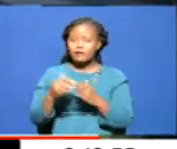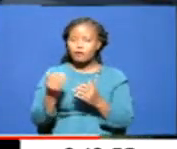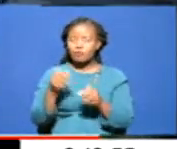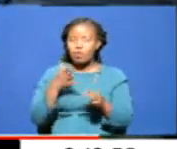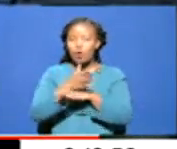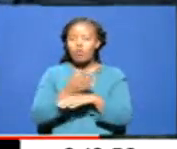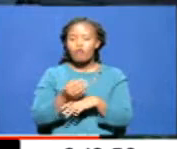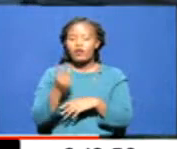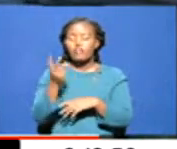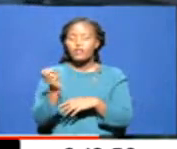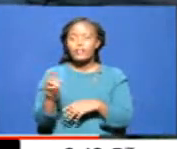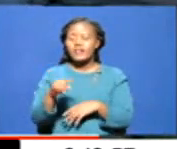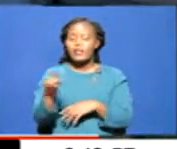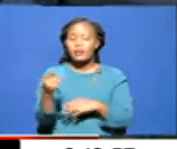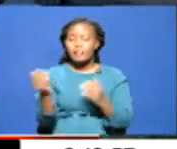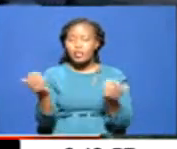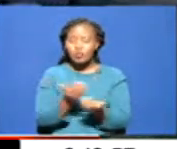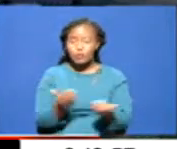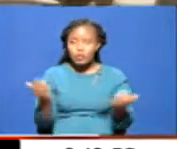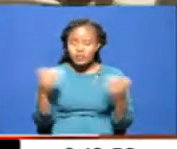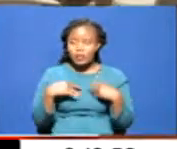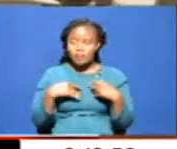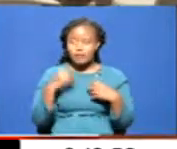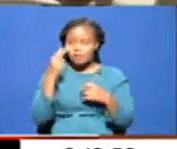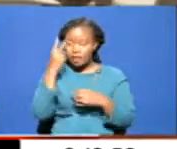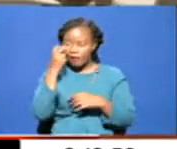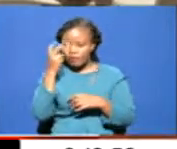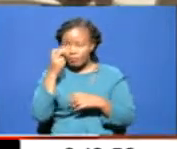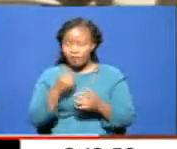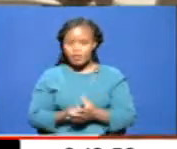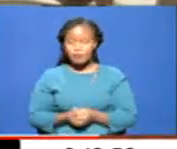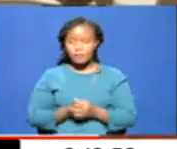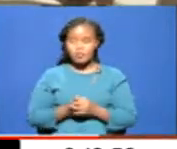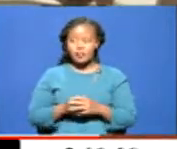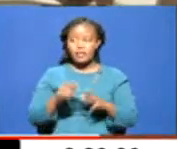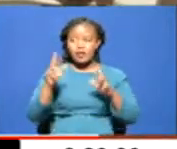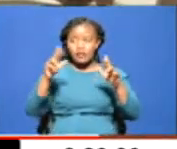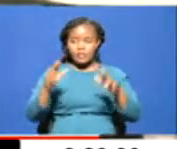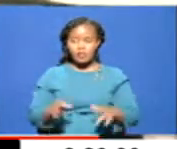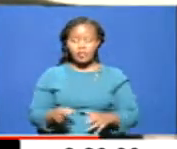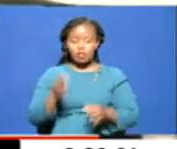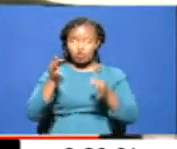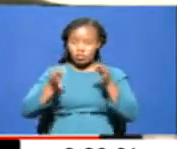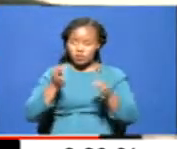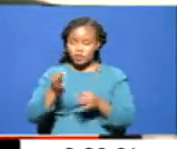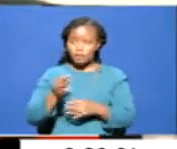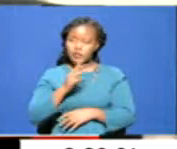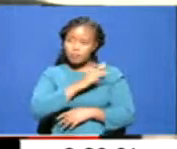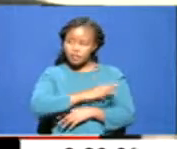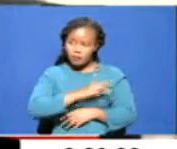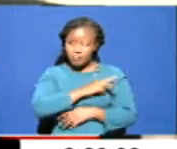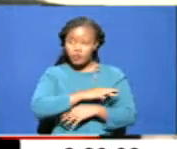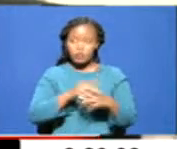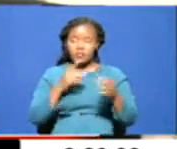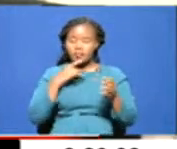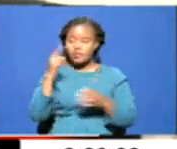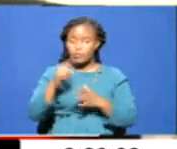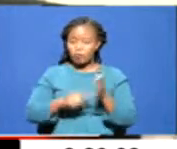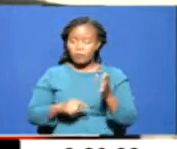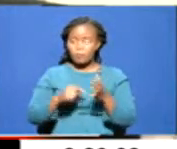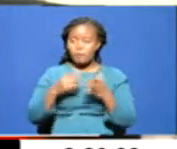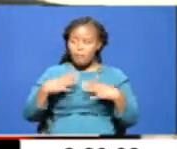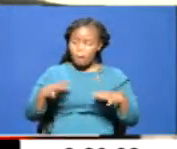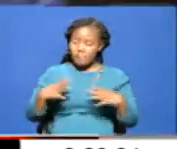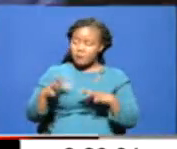to have fallen victim to the vice. The International Justice Mission says perpetrators of this vice have made